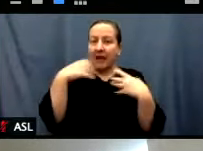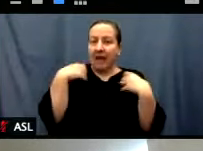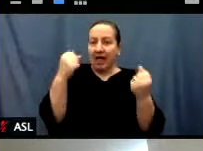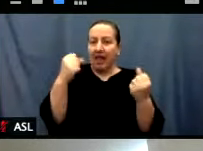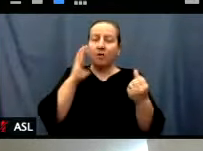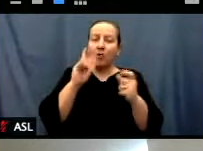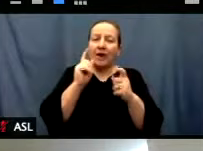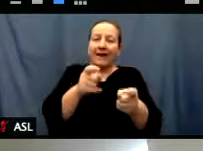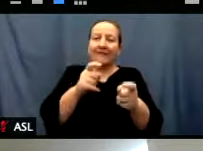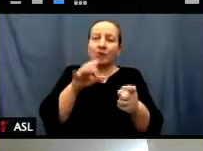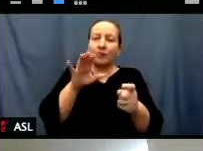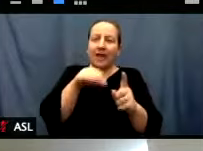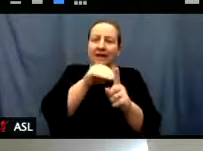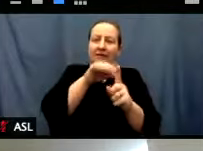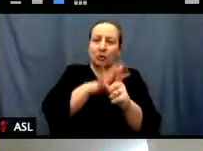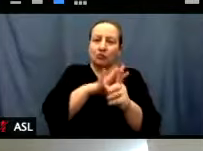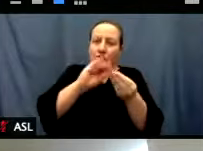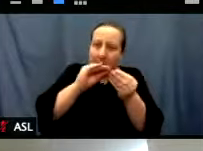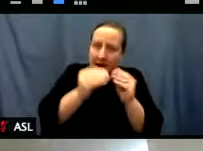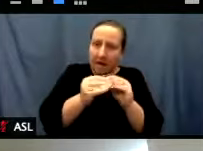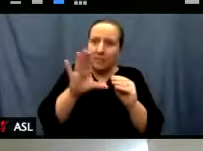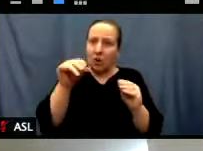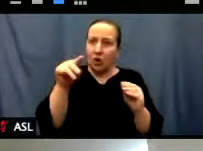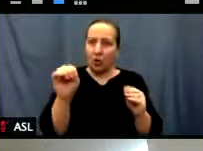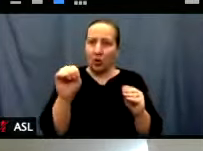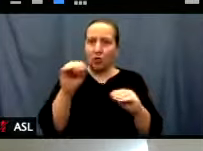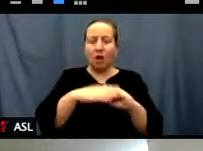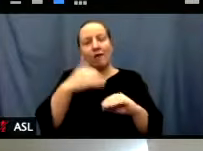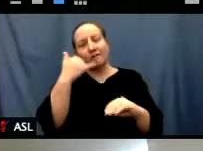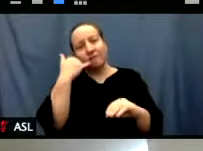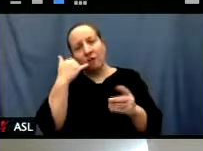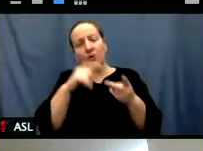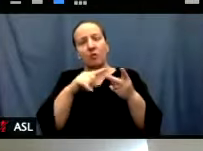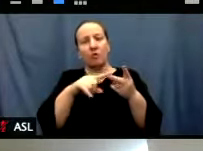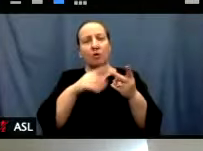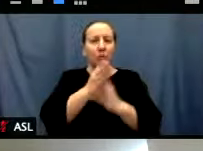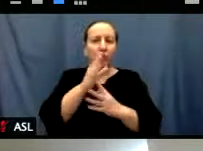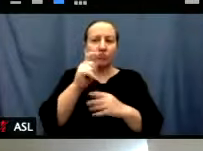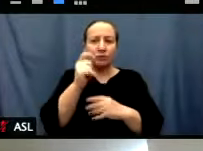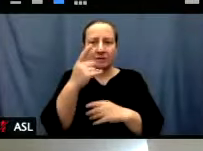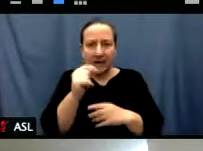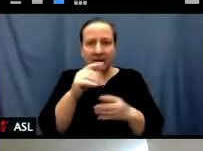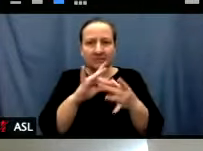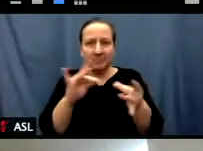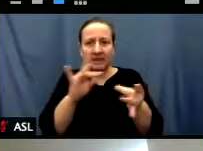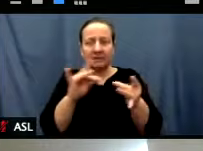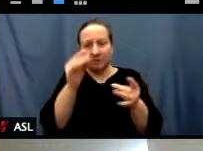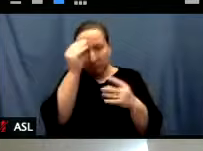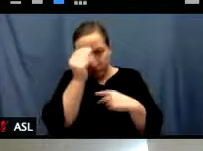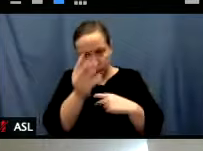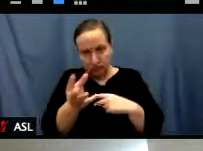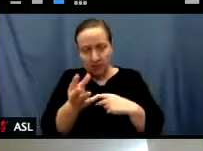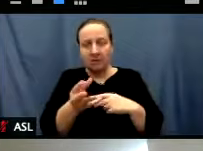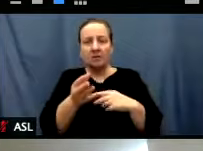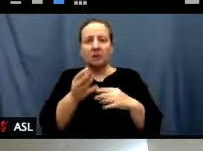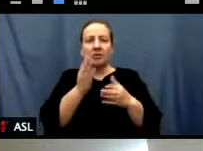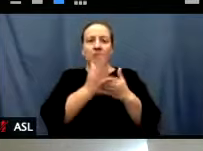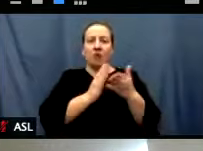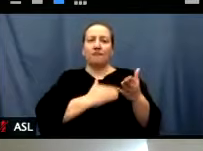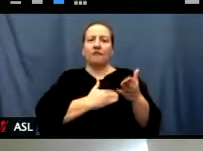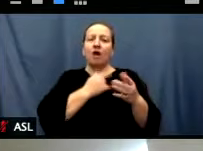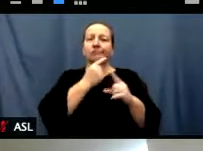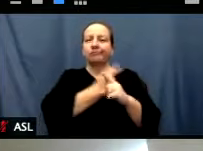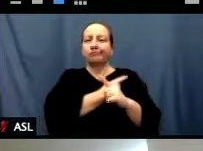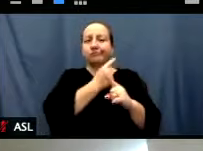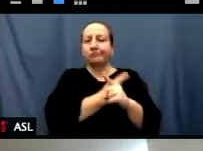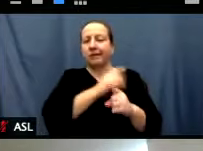exposure notification verification codes over the phone or via text message as part of our traditional case investigation